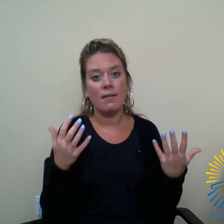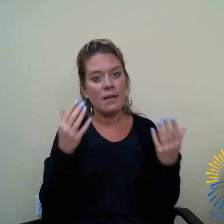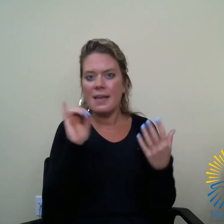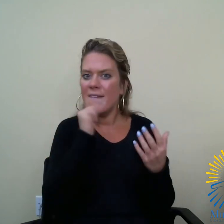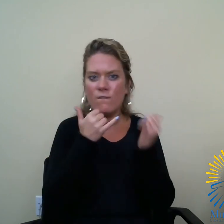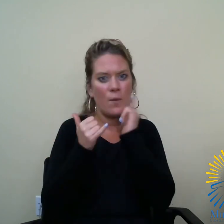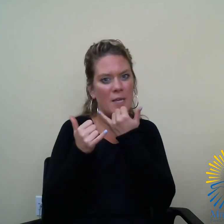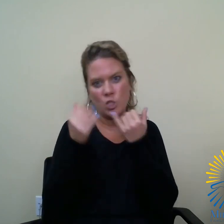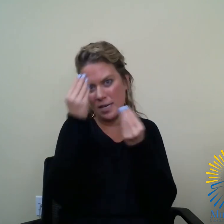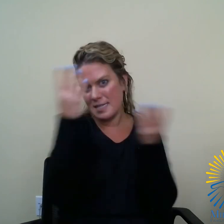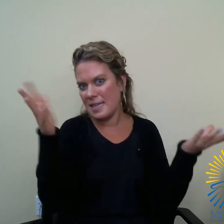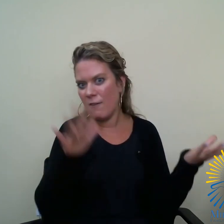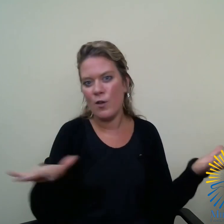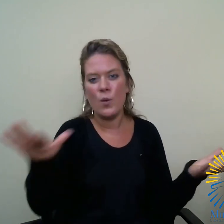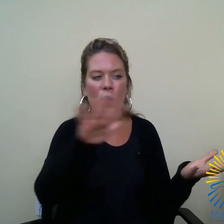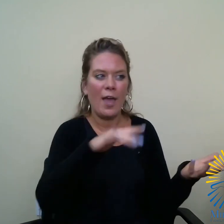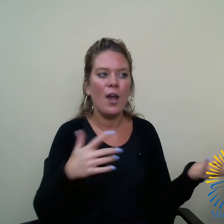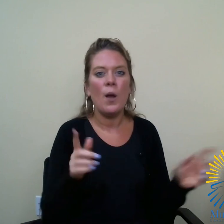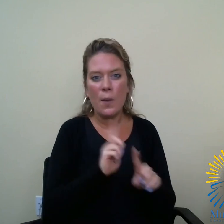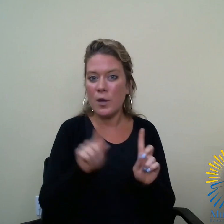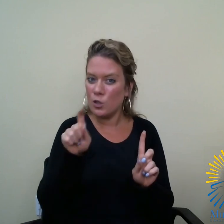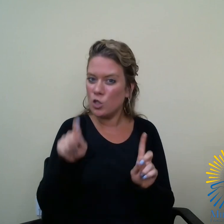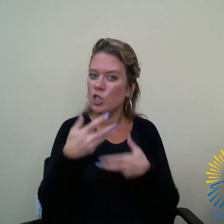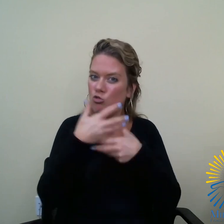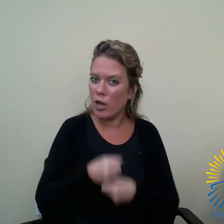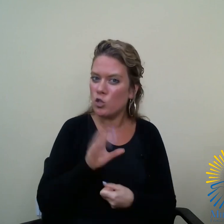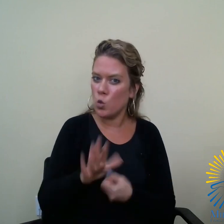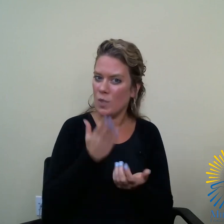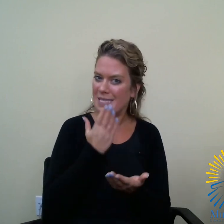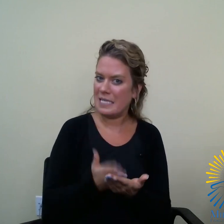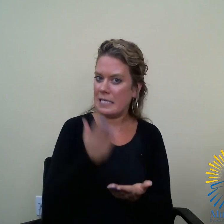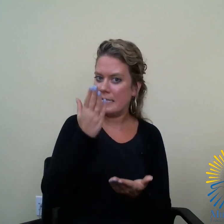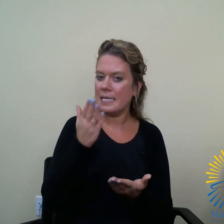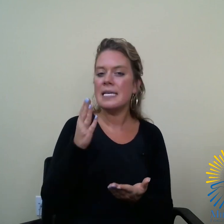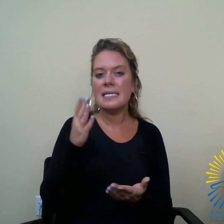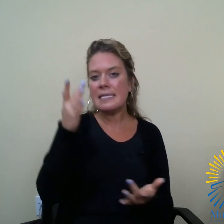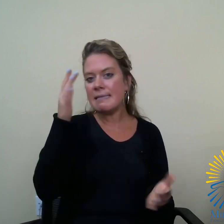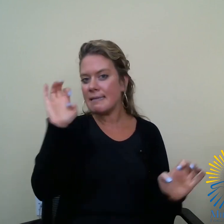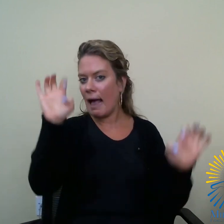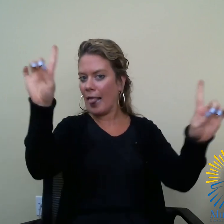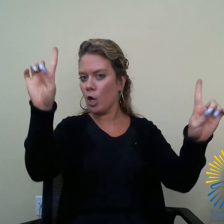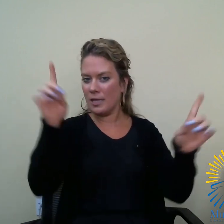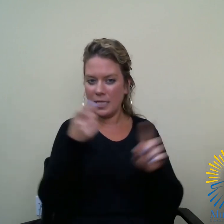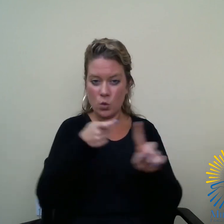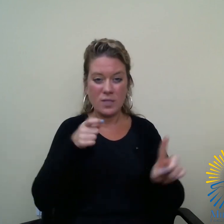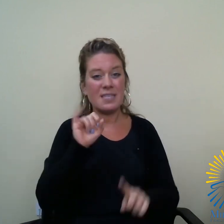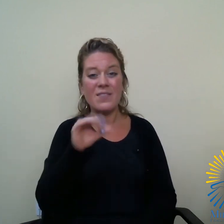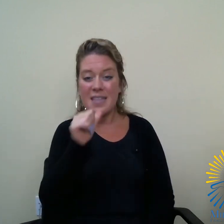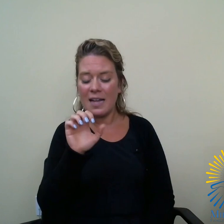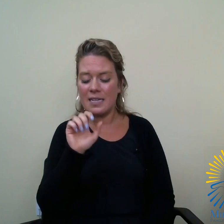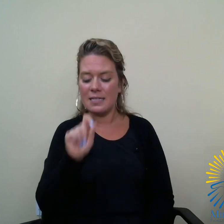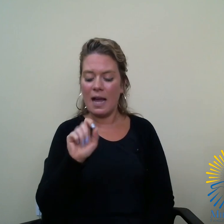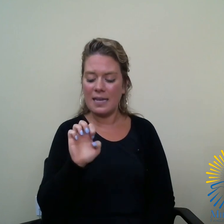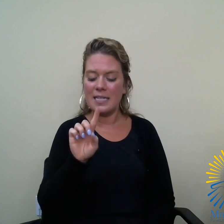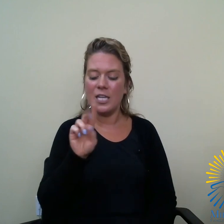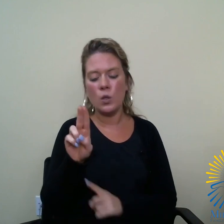everywhere. I hate to sound like your teachers. Trust your scholarly sources, right? If it's not a .edu, please do not just take information from it. If it is